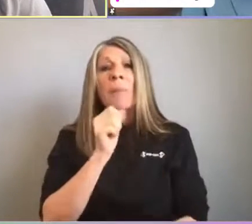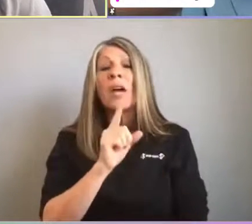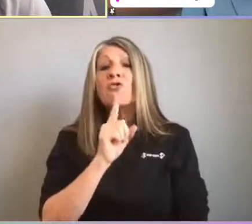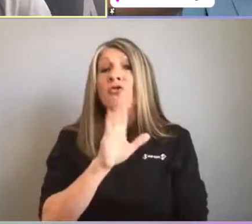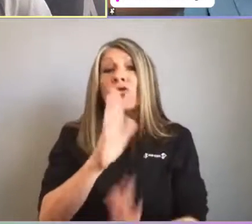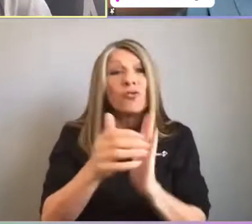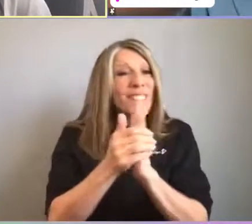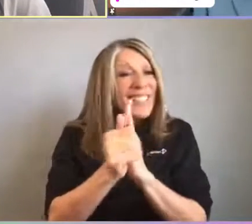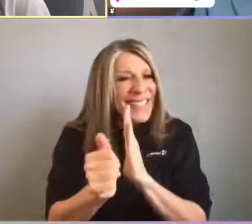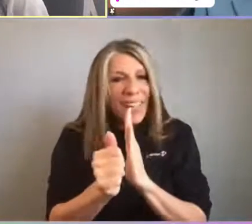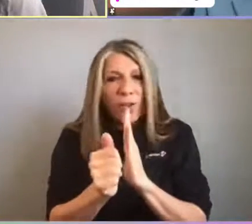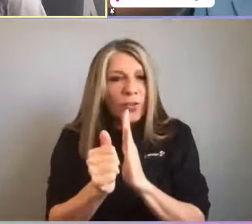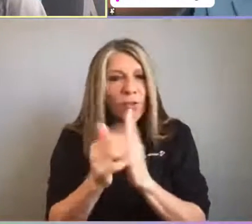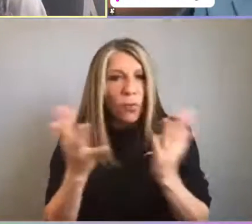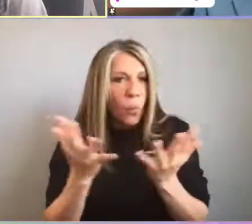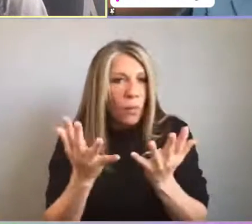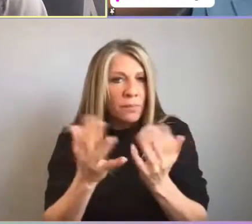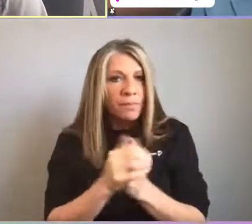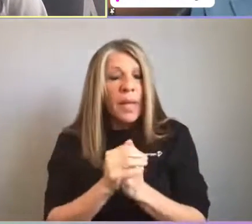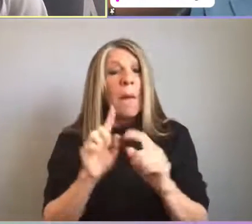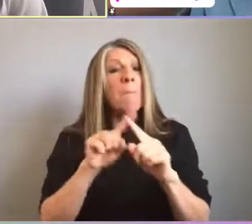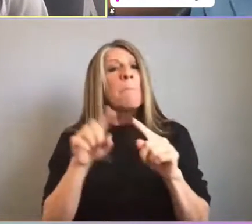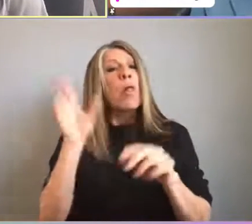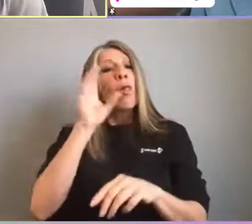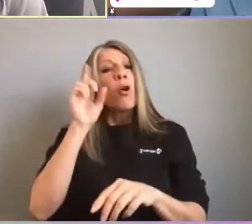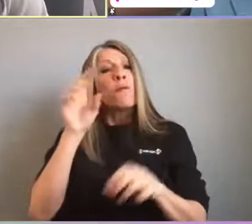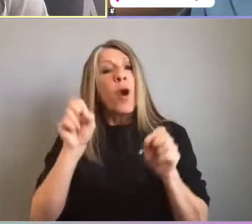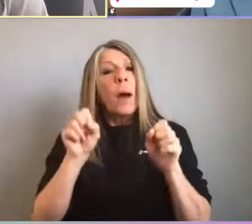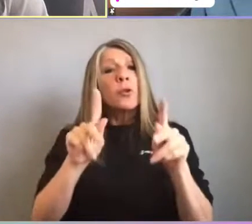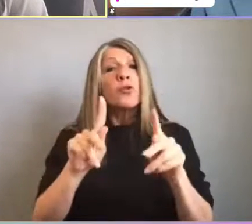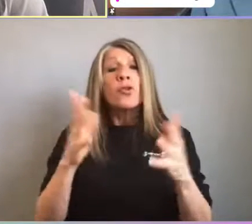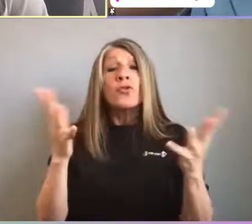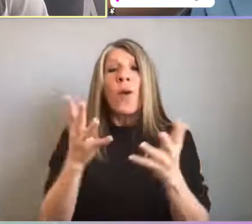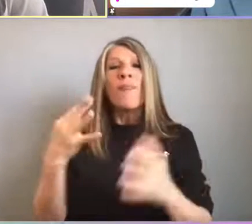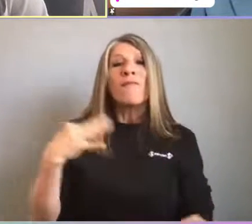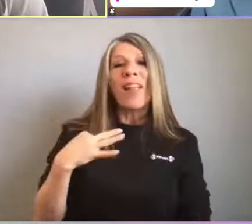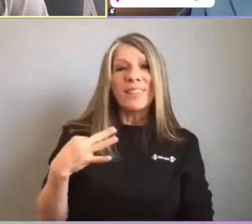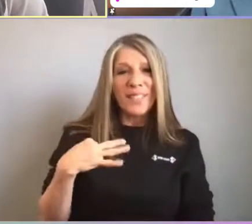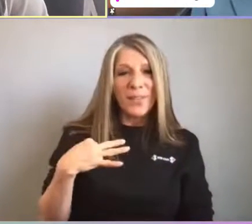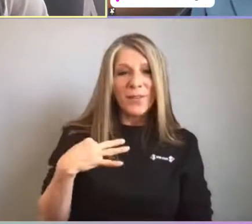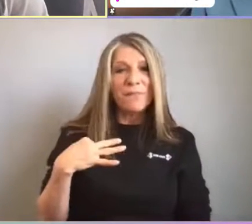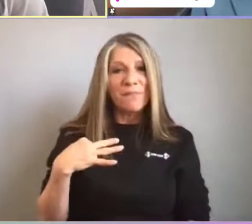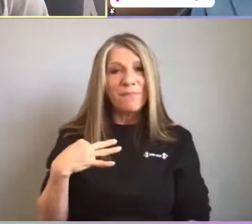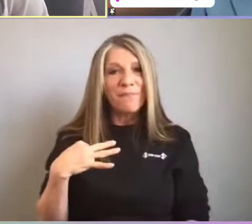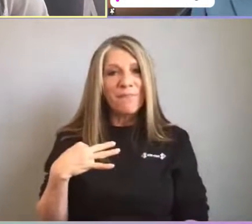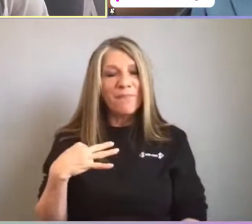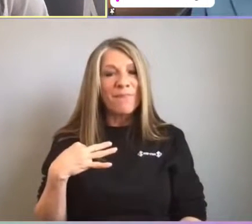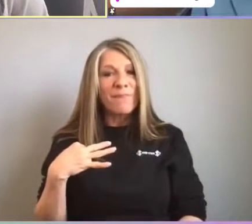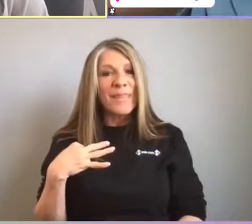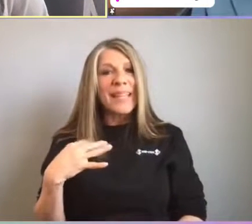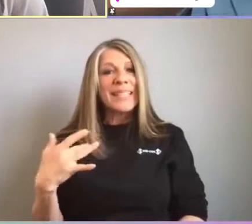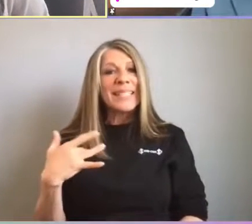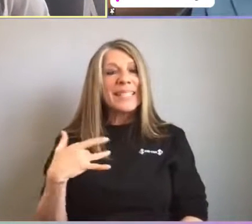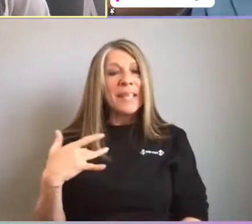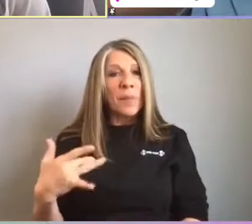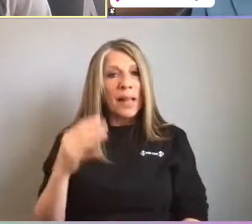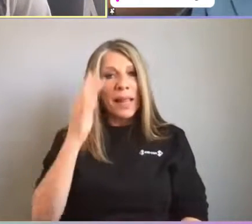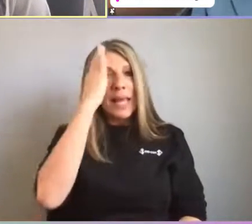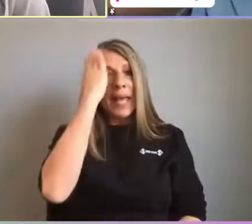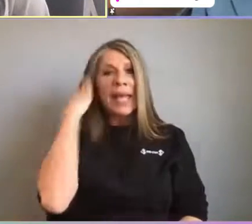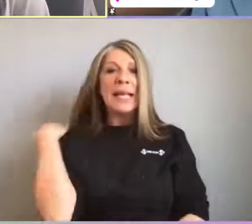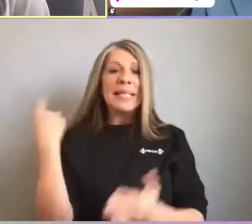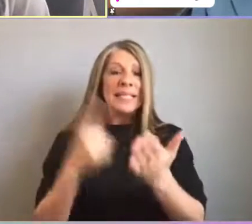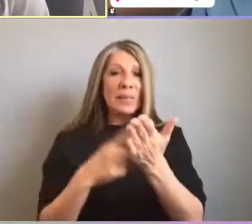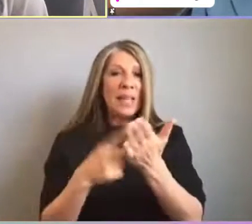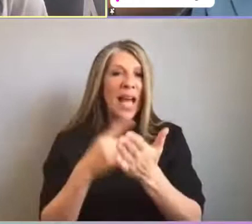sets are. So, but look for opportunities to volunteer. Usually if sometimes it's for